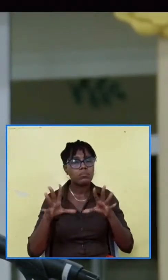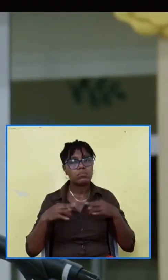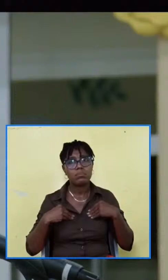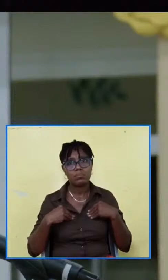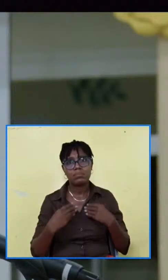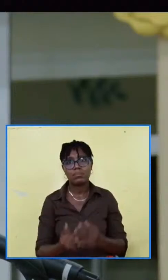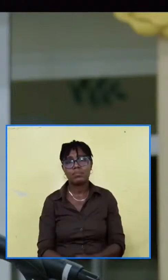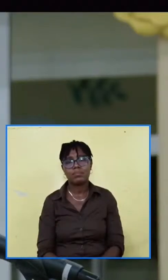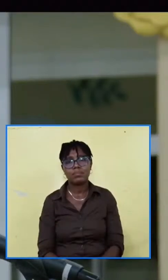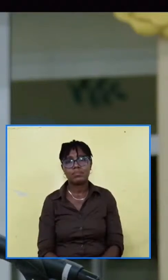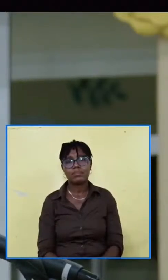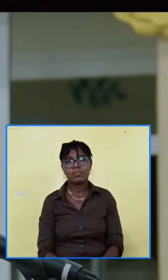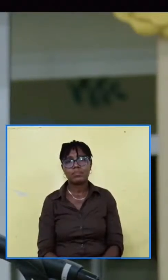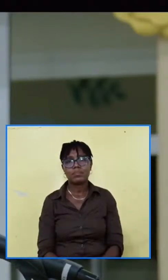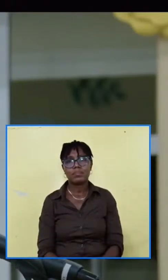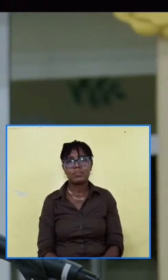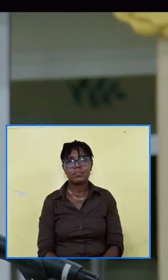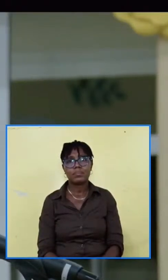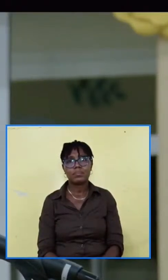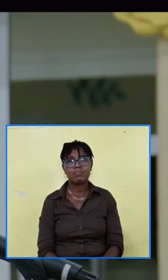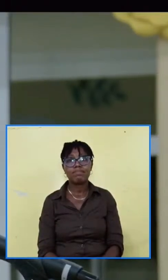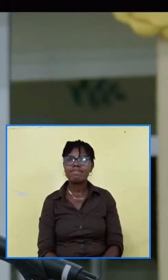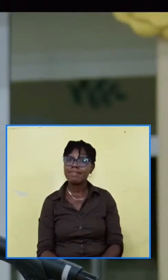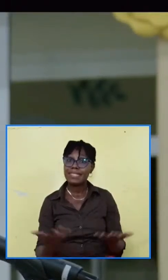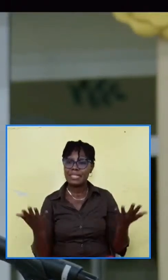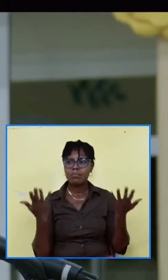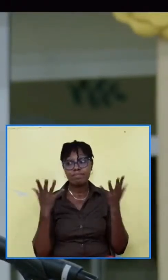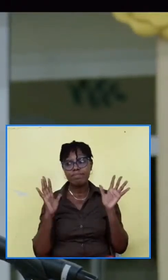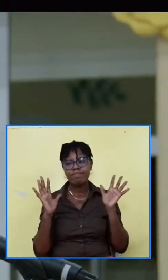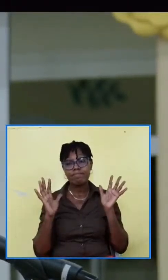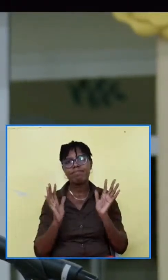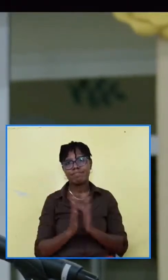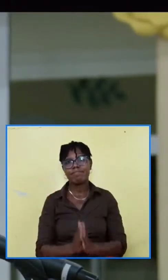that aspect. Yeah, that's about it.